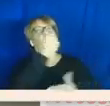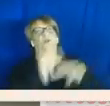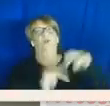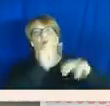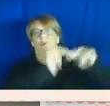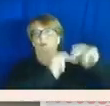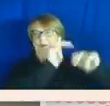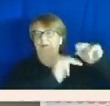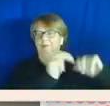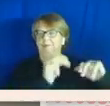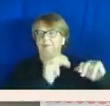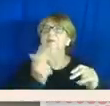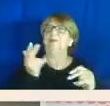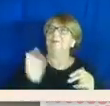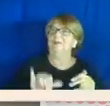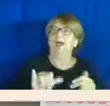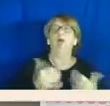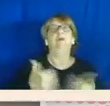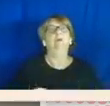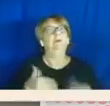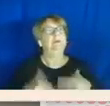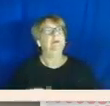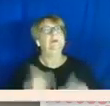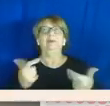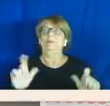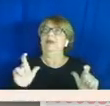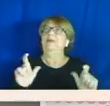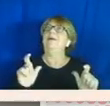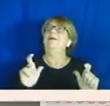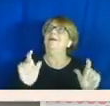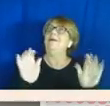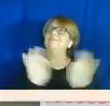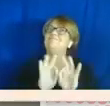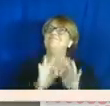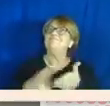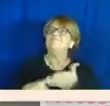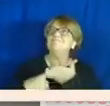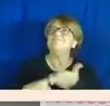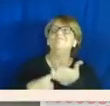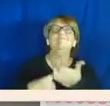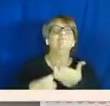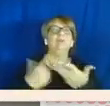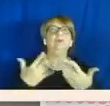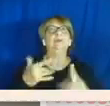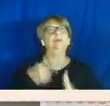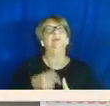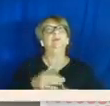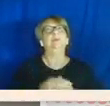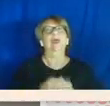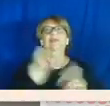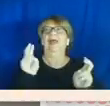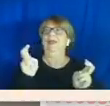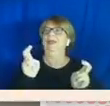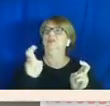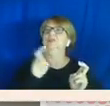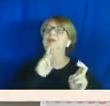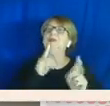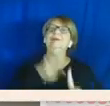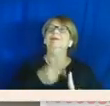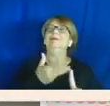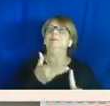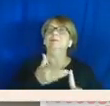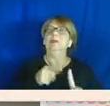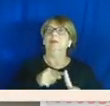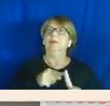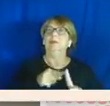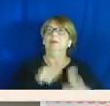was a big deal, a very big deal. And the issue, nuance of that was, in small